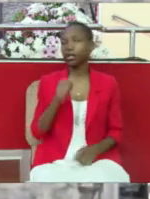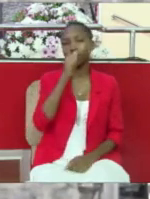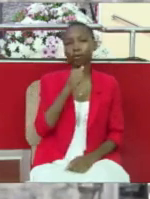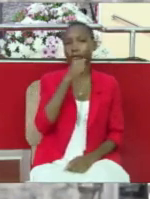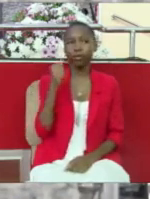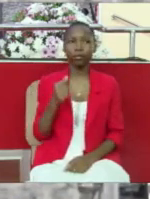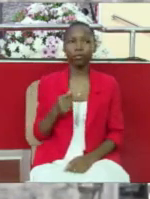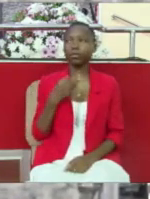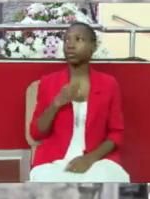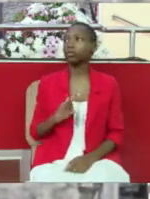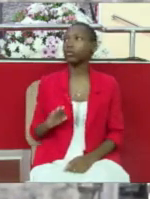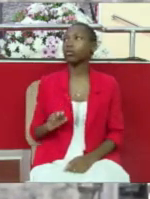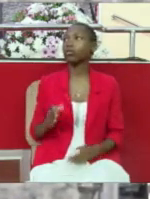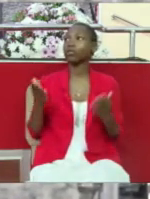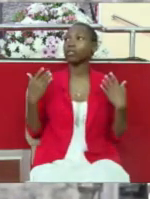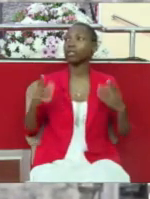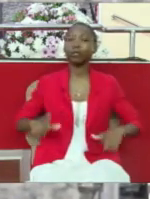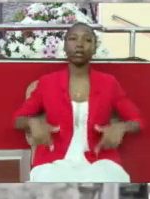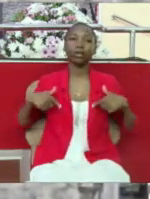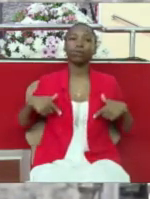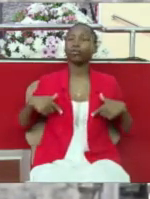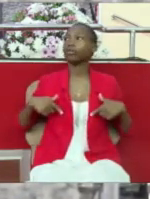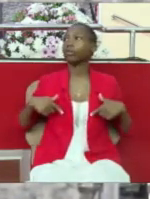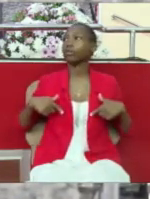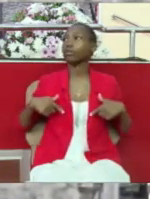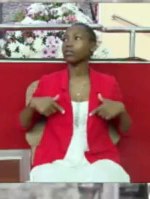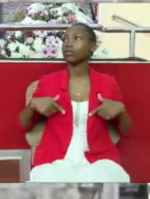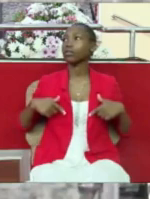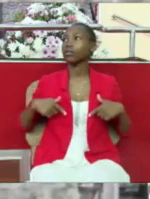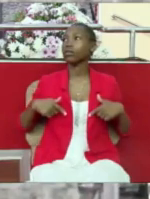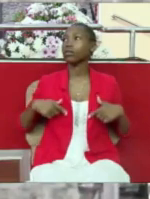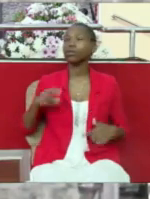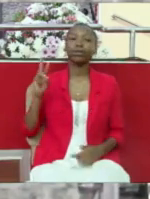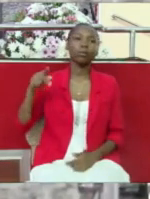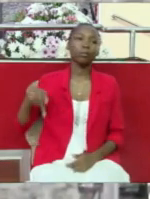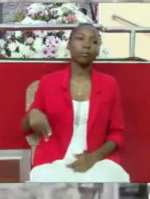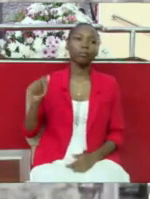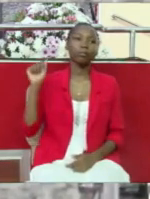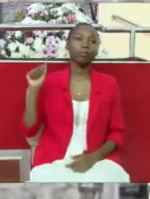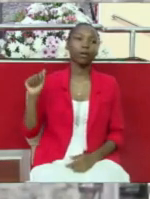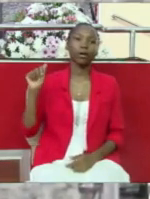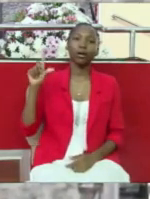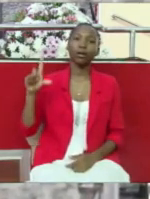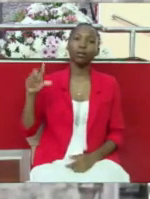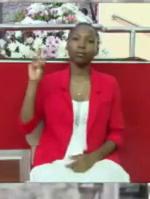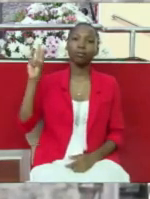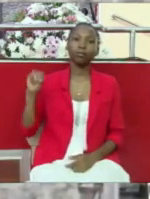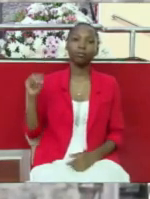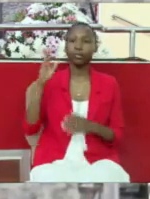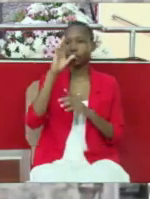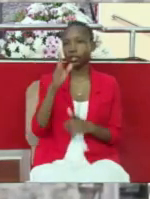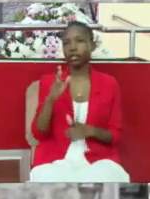Na ahadi ya uzima wa milele. That is what Palm Sunday is all about. Hivyo ndivyo Jumapili ya mitende ndivyo. The king is in town. Mfalme